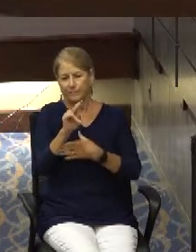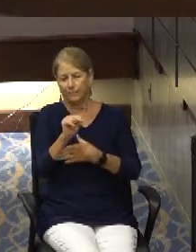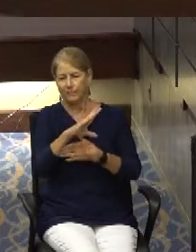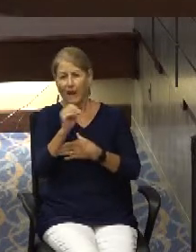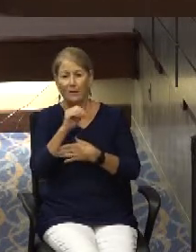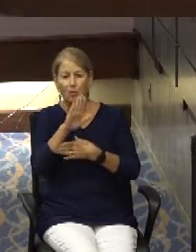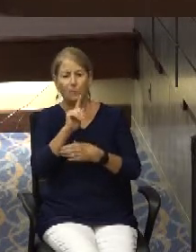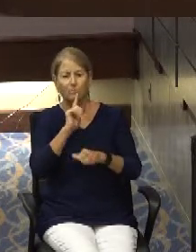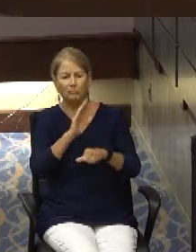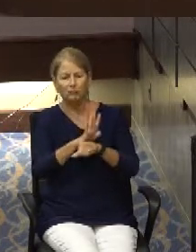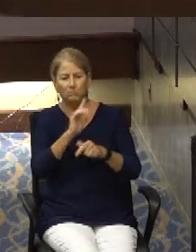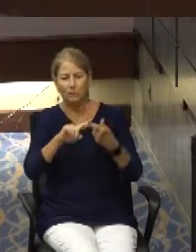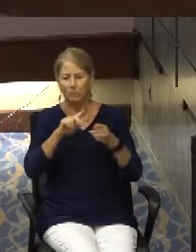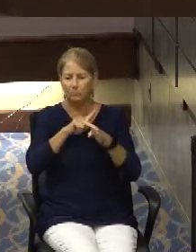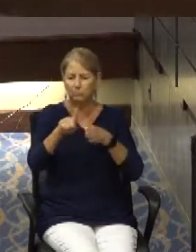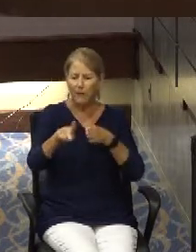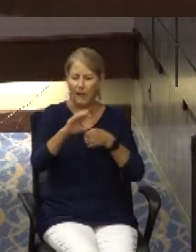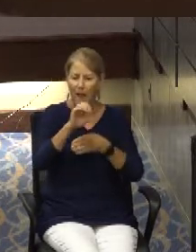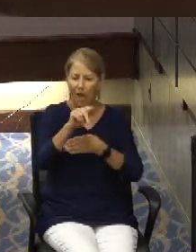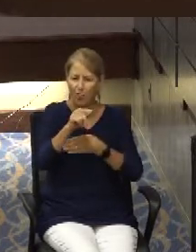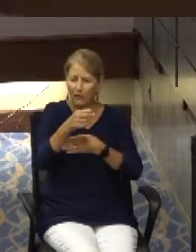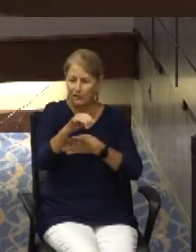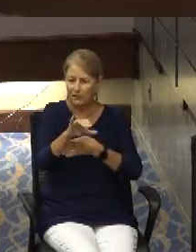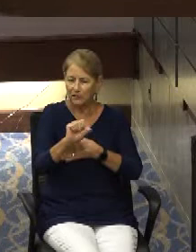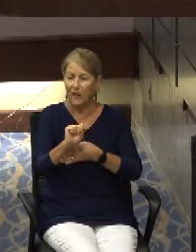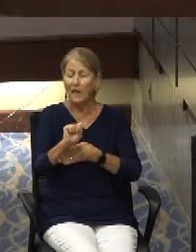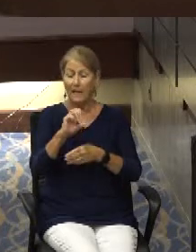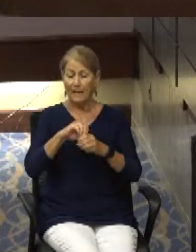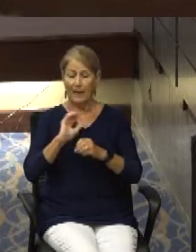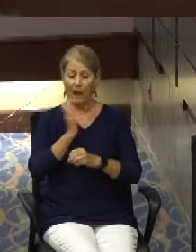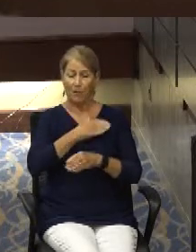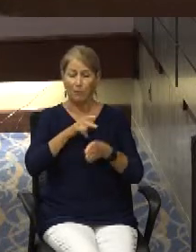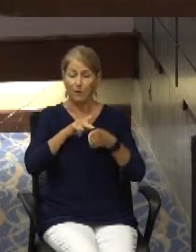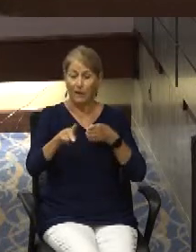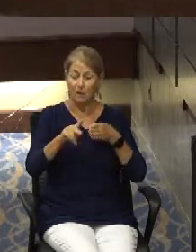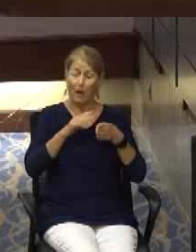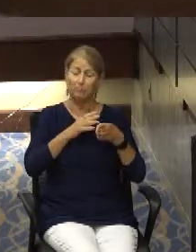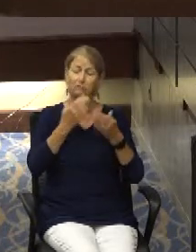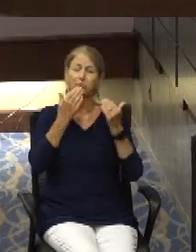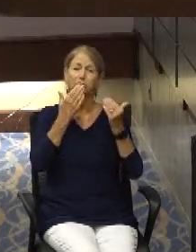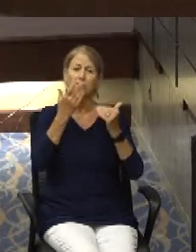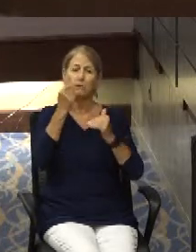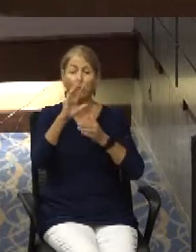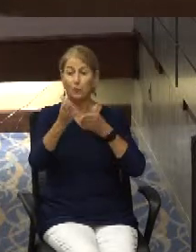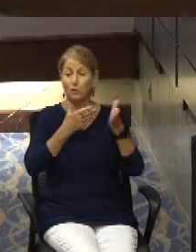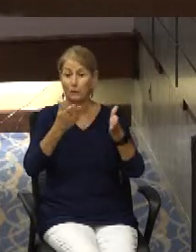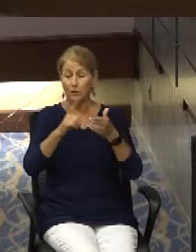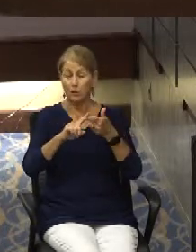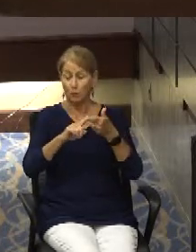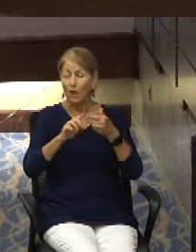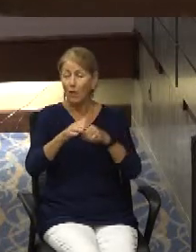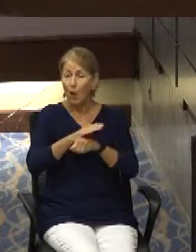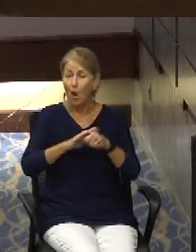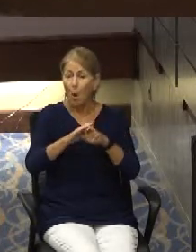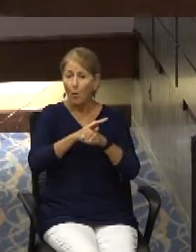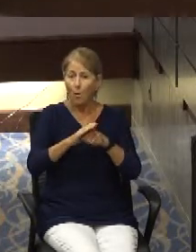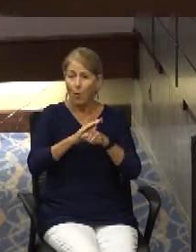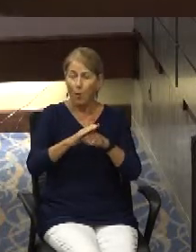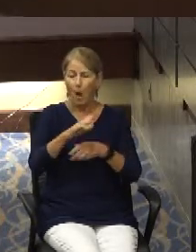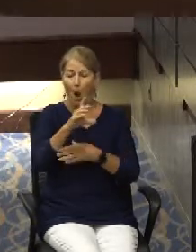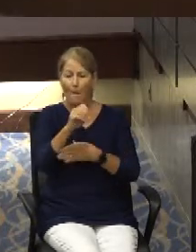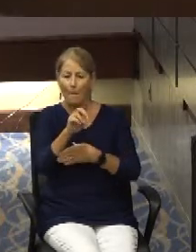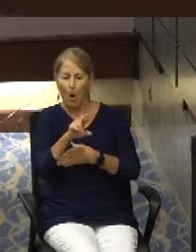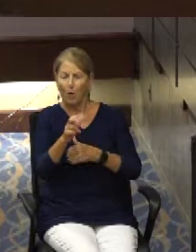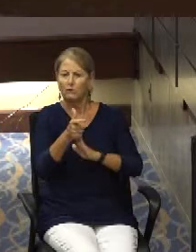professionalism, integrity, and ethics in our profession. And so grateful for your service to our local bar, but also the community at large, in addition